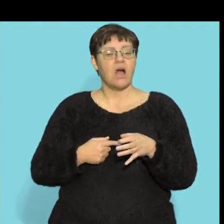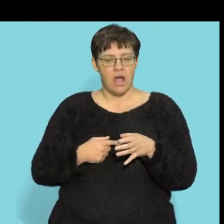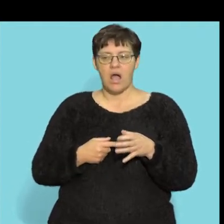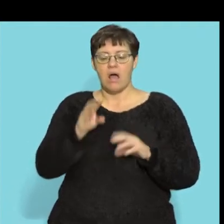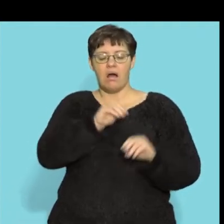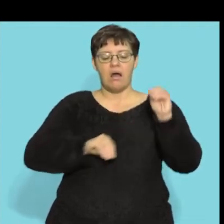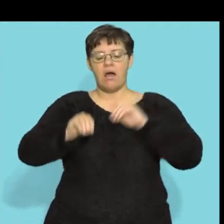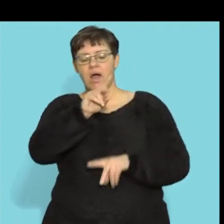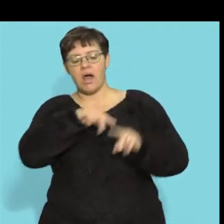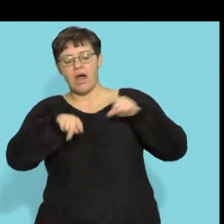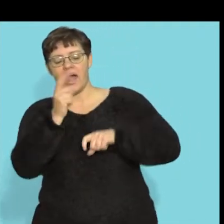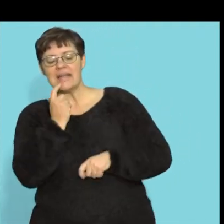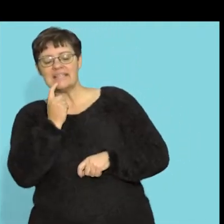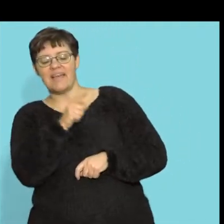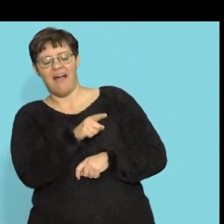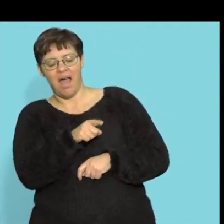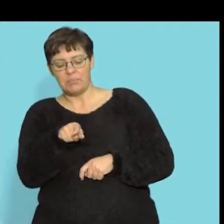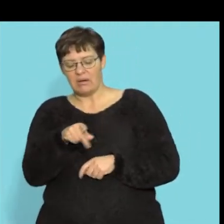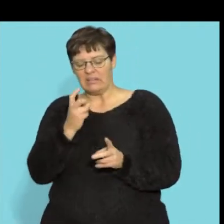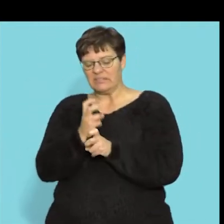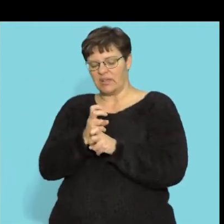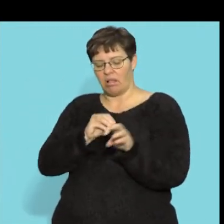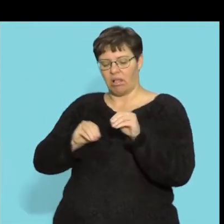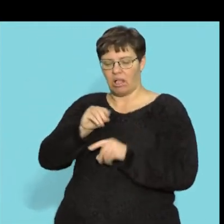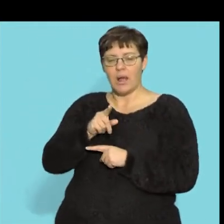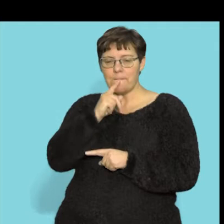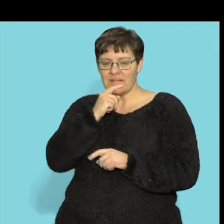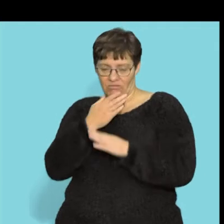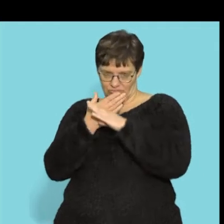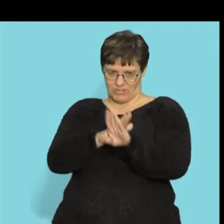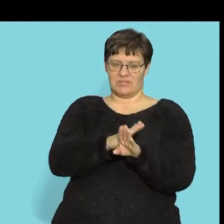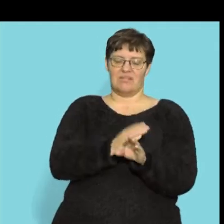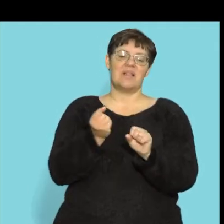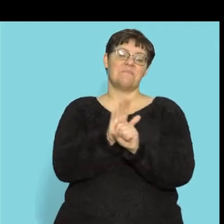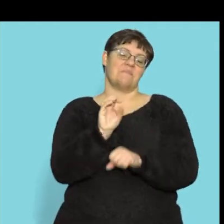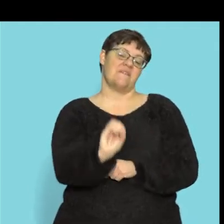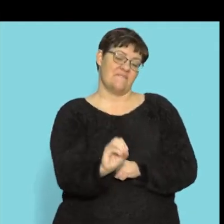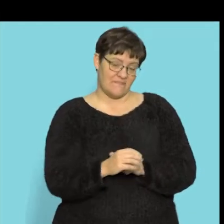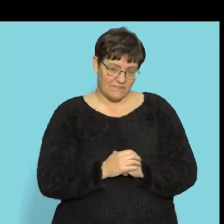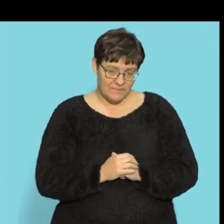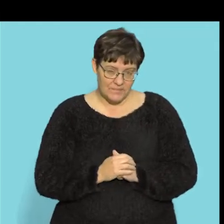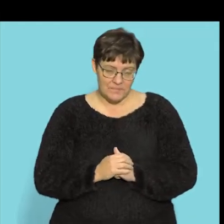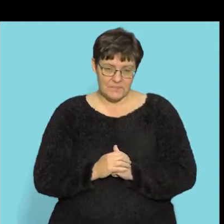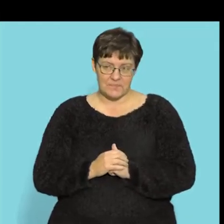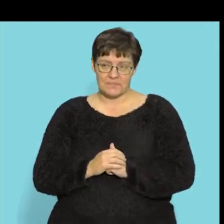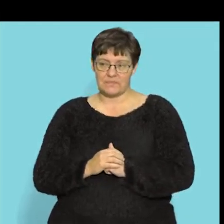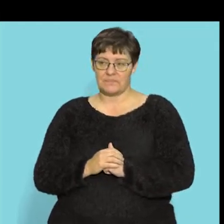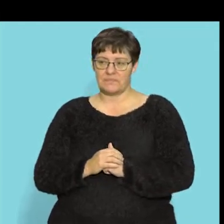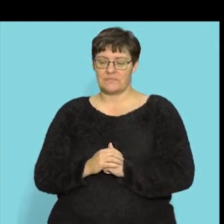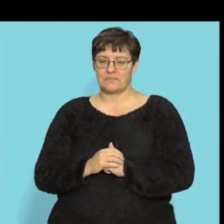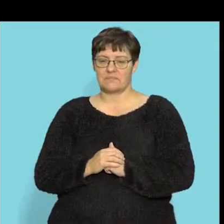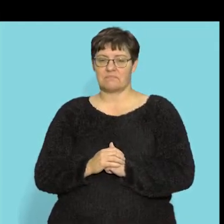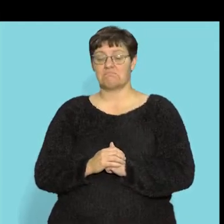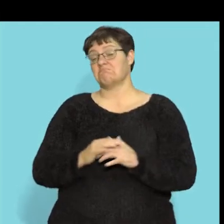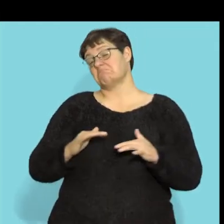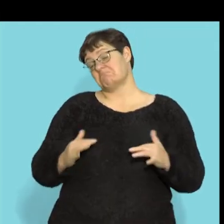an impact on the amount of resistance that a material offers, right? Now, if for argument's sake,